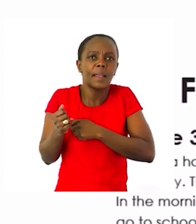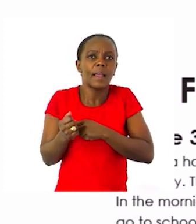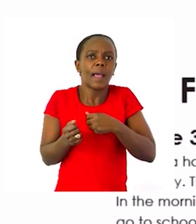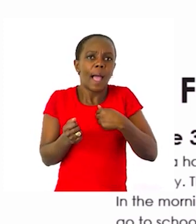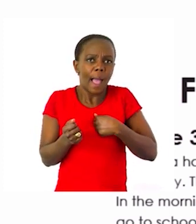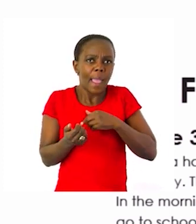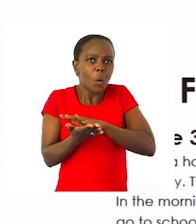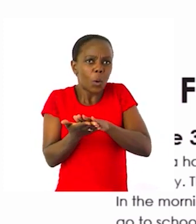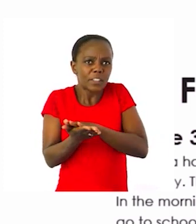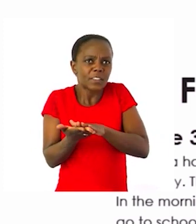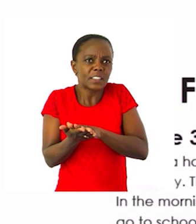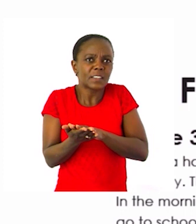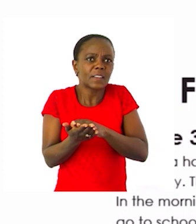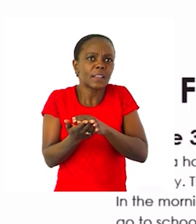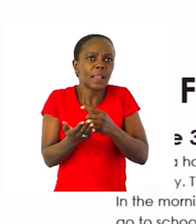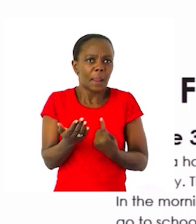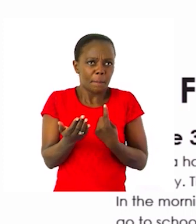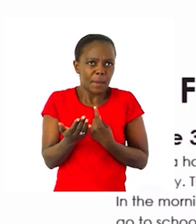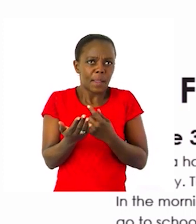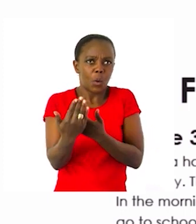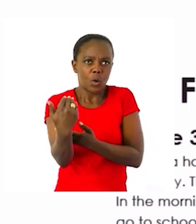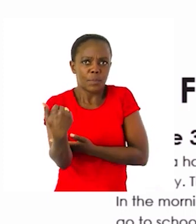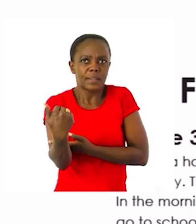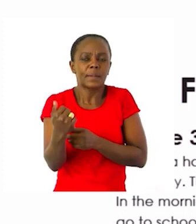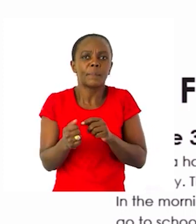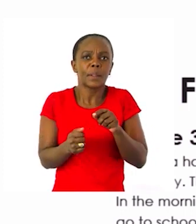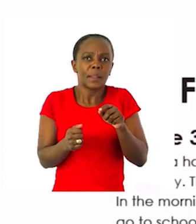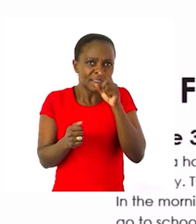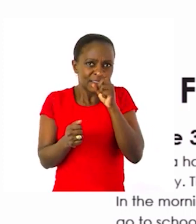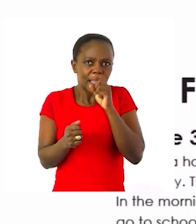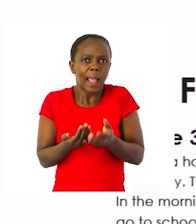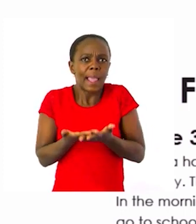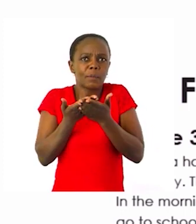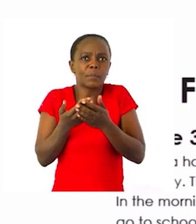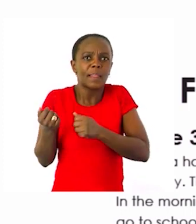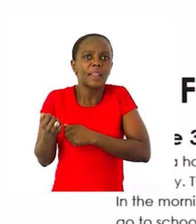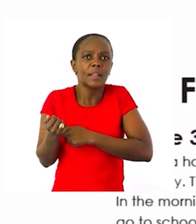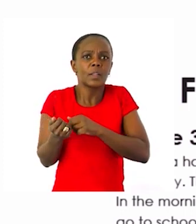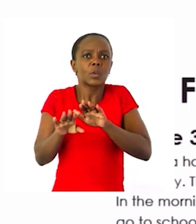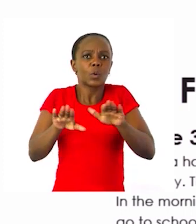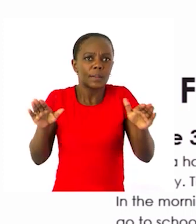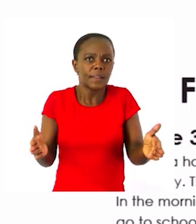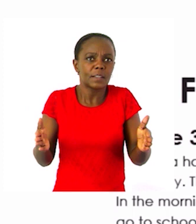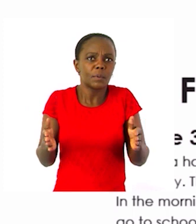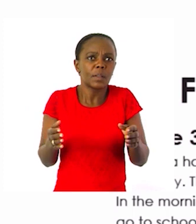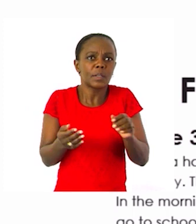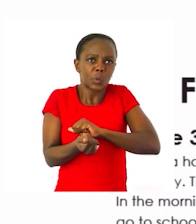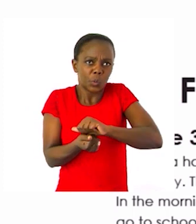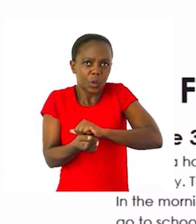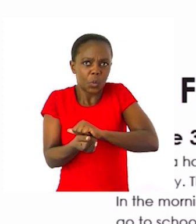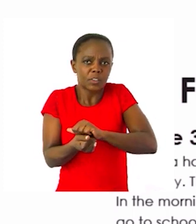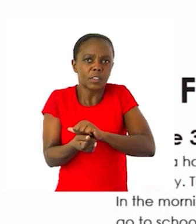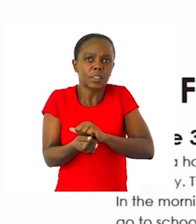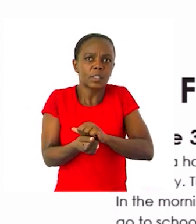helps mother. I wash the dishes and make my own bed. Betty helps mother to lay the table and to do